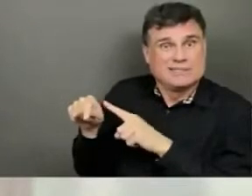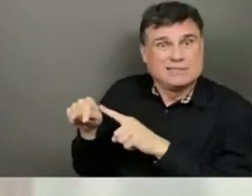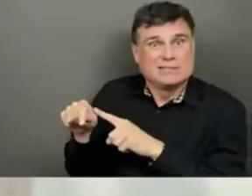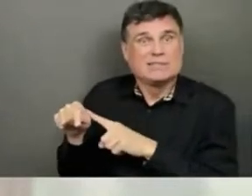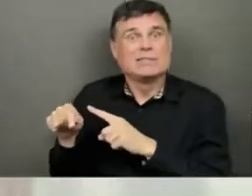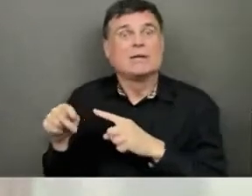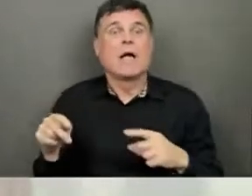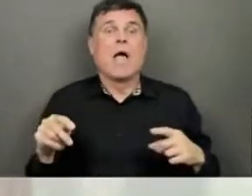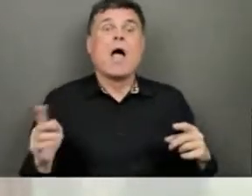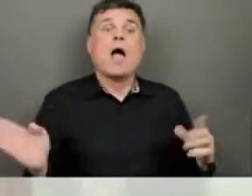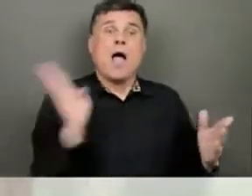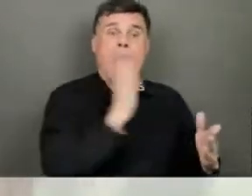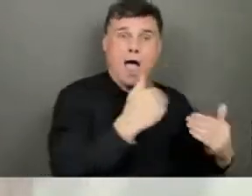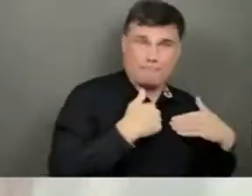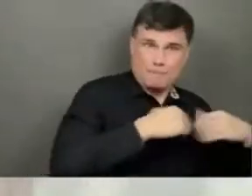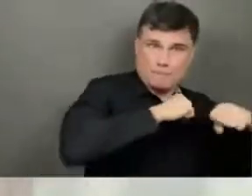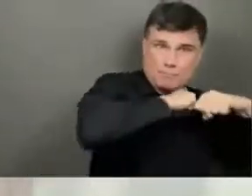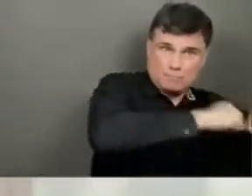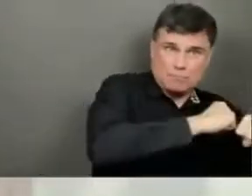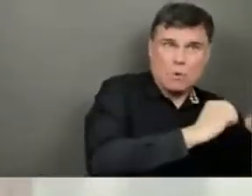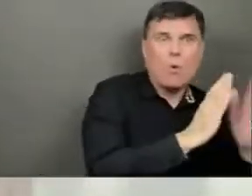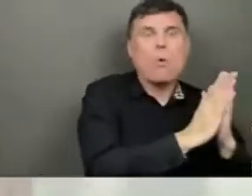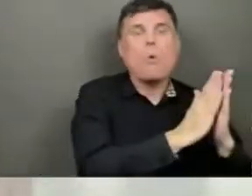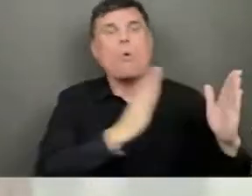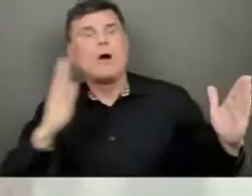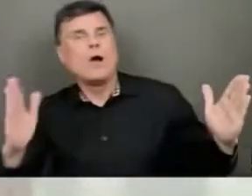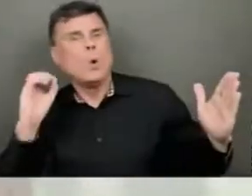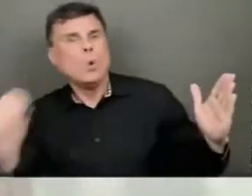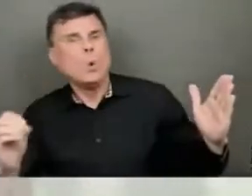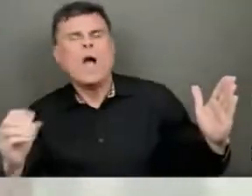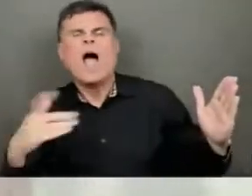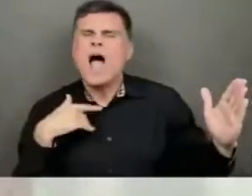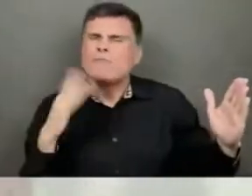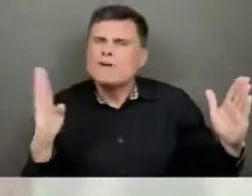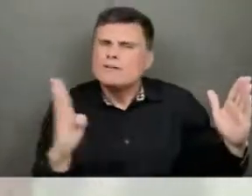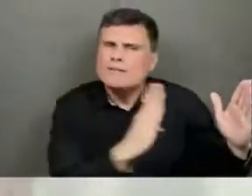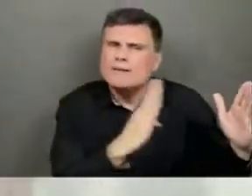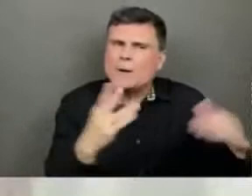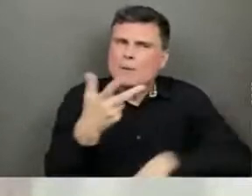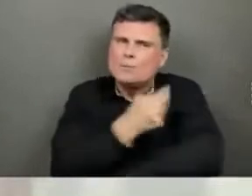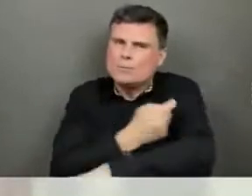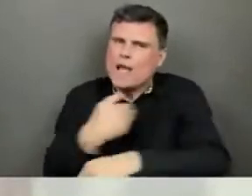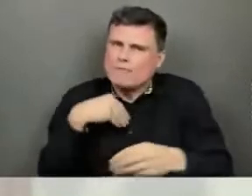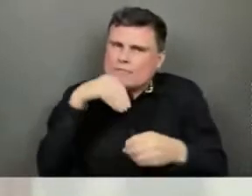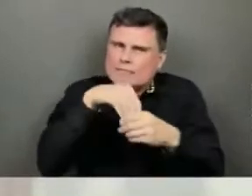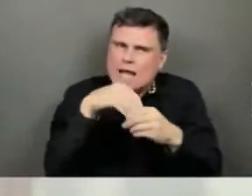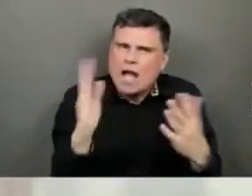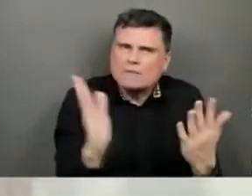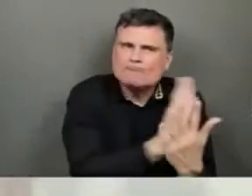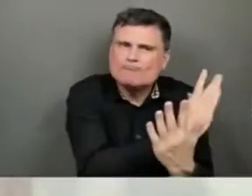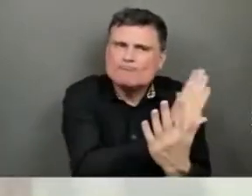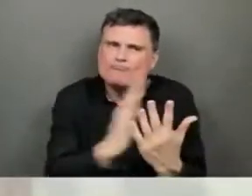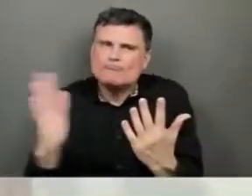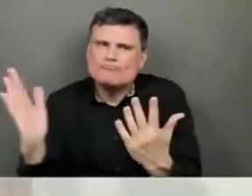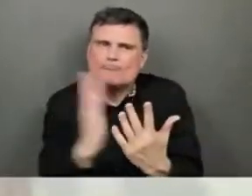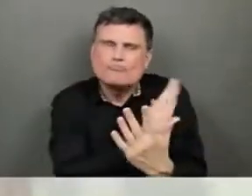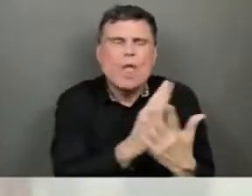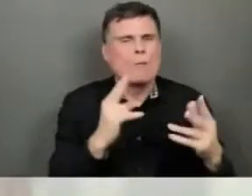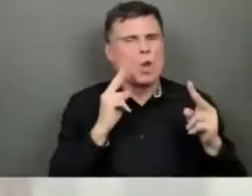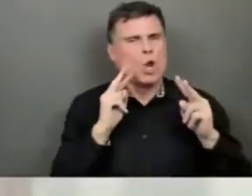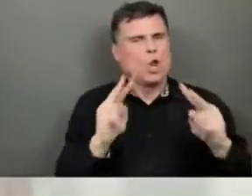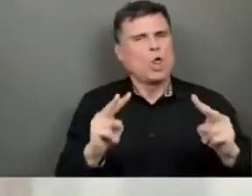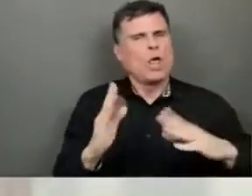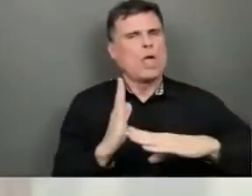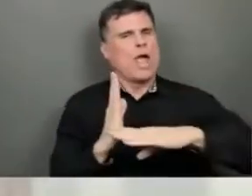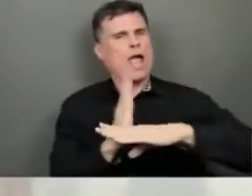again. What it means is that on average in the population, the risk of getting infected once you've been exposed may